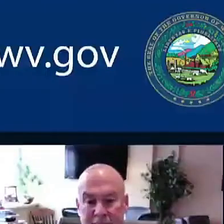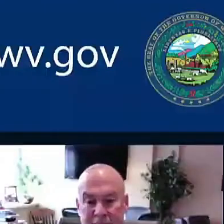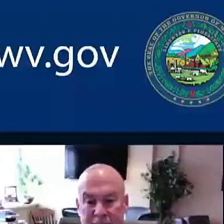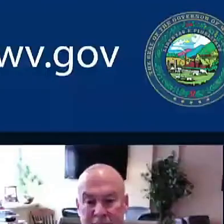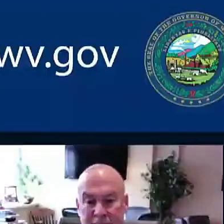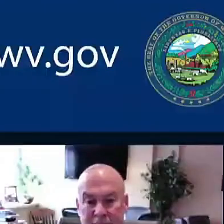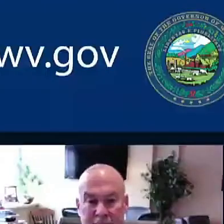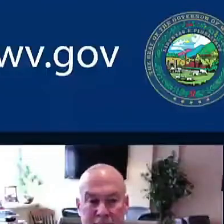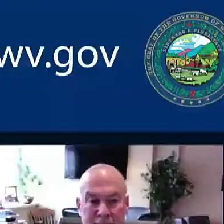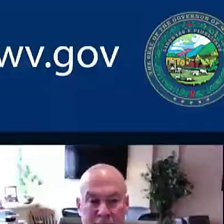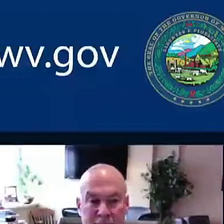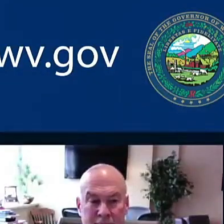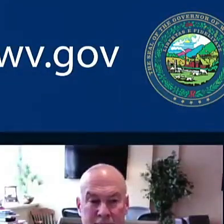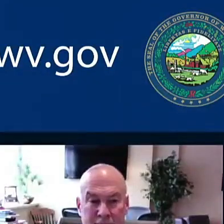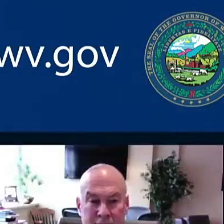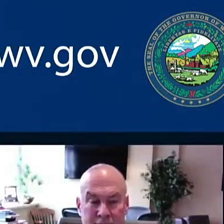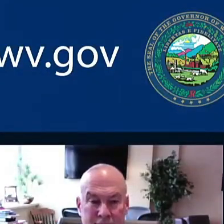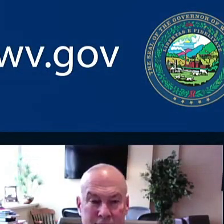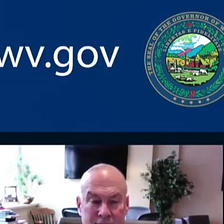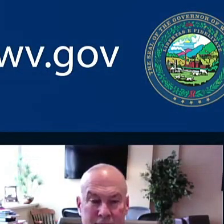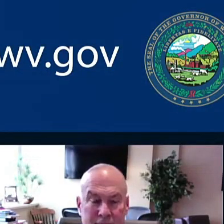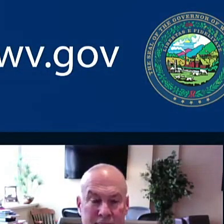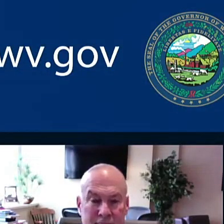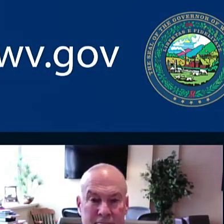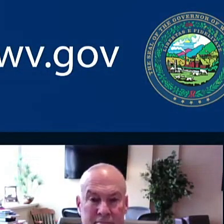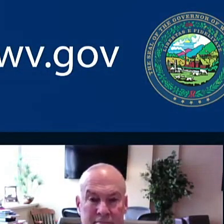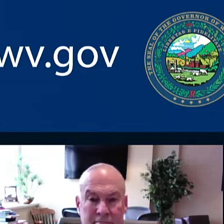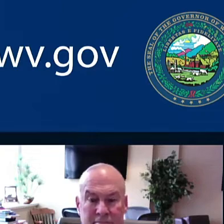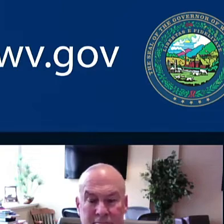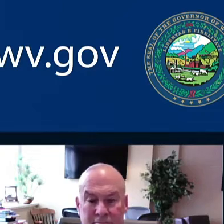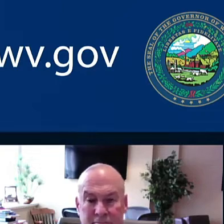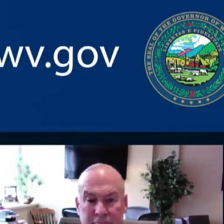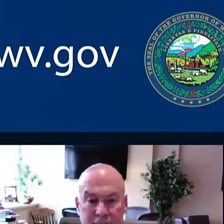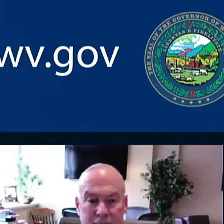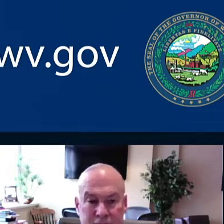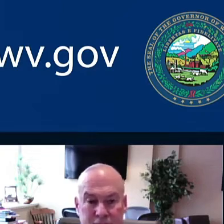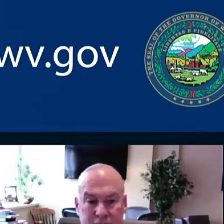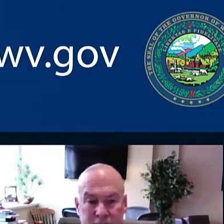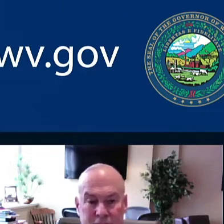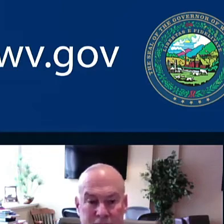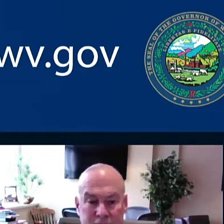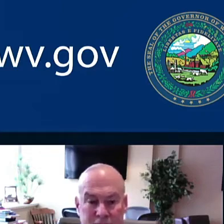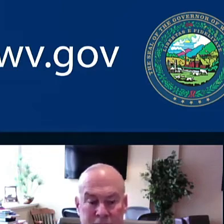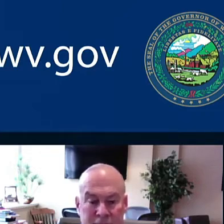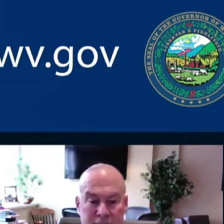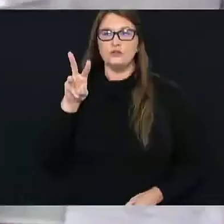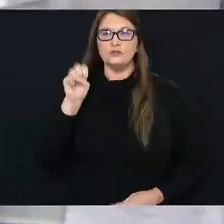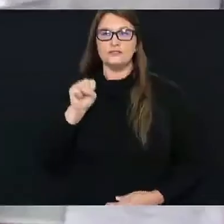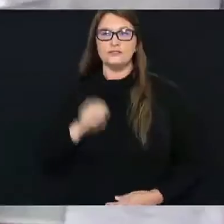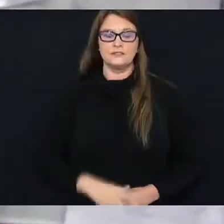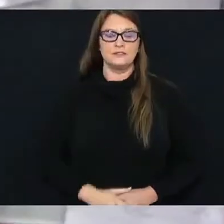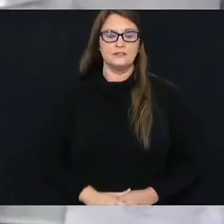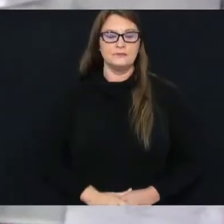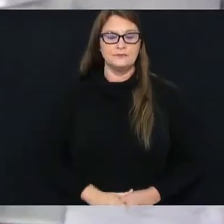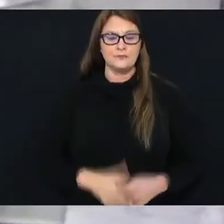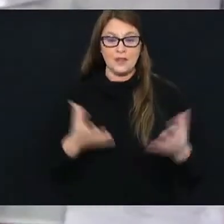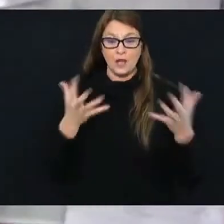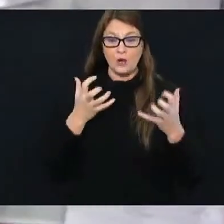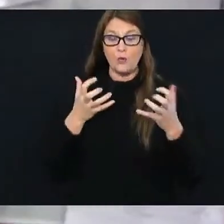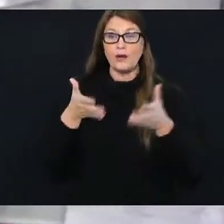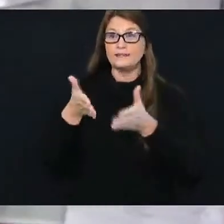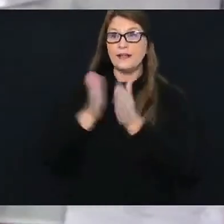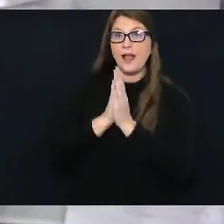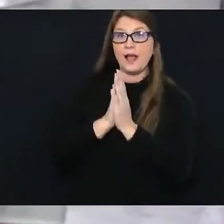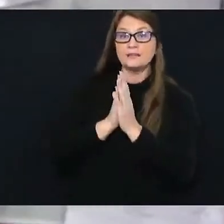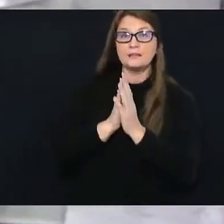All right, thank you, Mark. Next, we'll go to Charles Young with WV News. Hi, this is Charles Young with WV News. I wanted to ask about the most